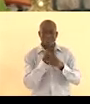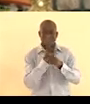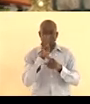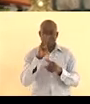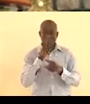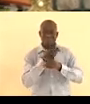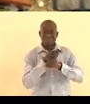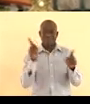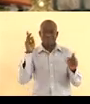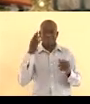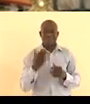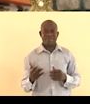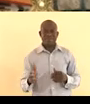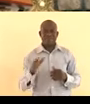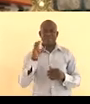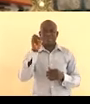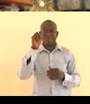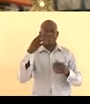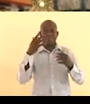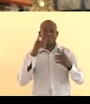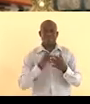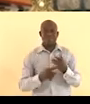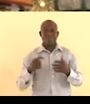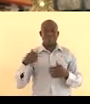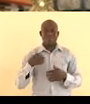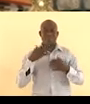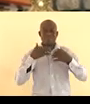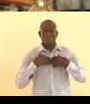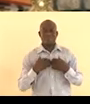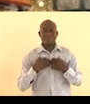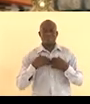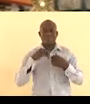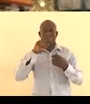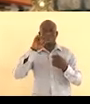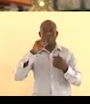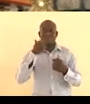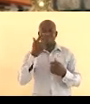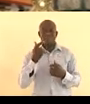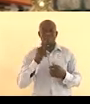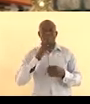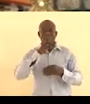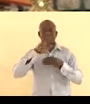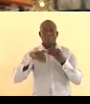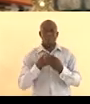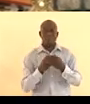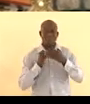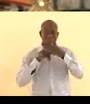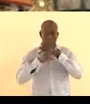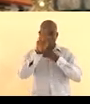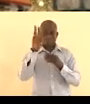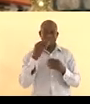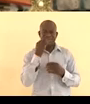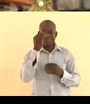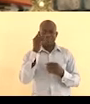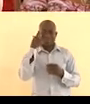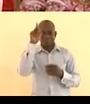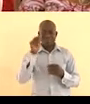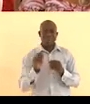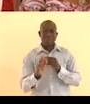tongues. They are two different things. So what we have just said about prophecy, about speaking for